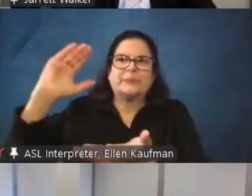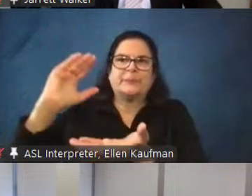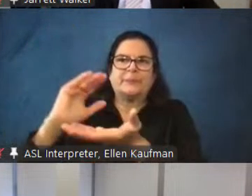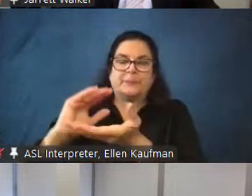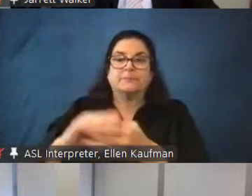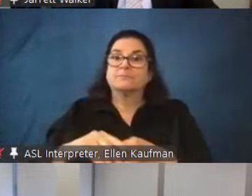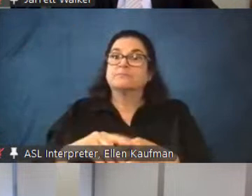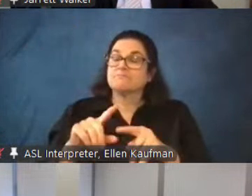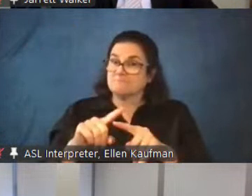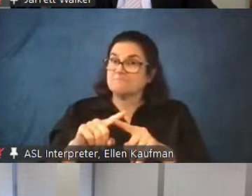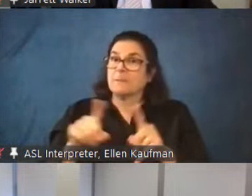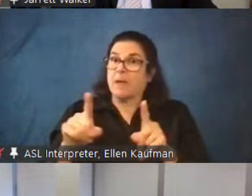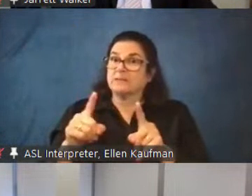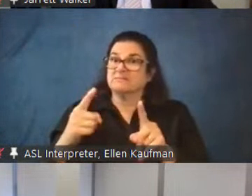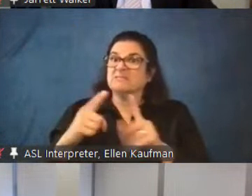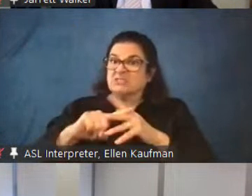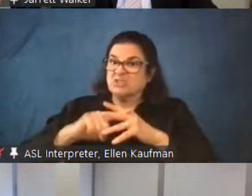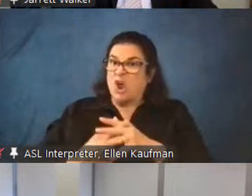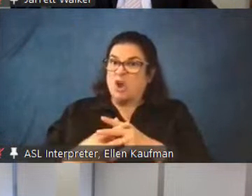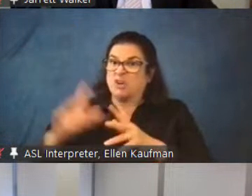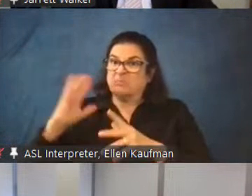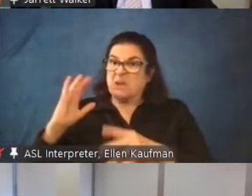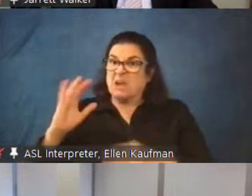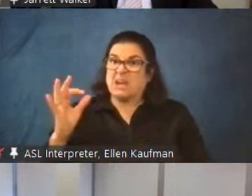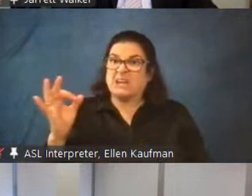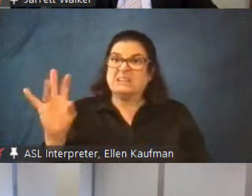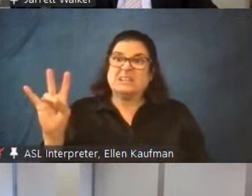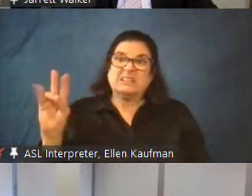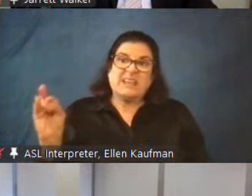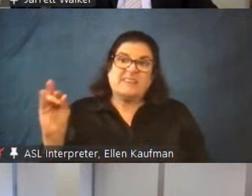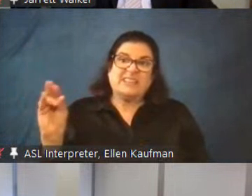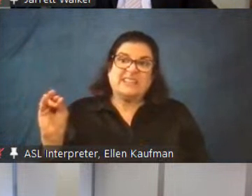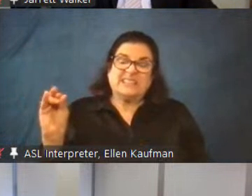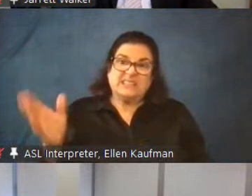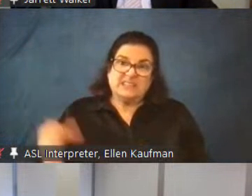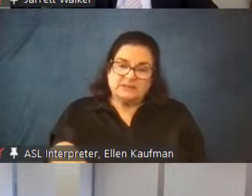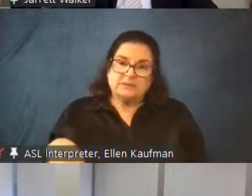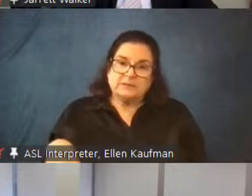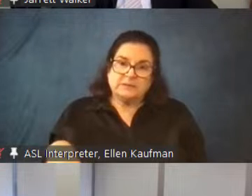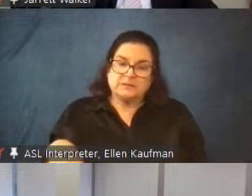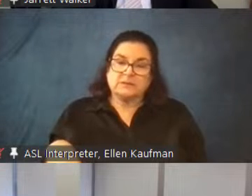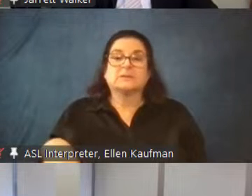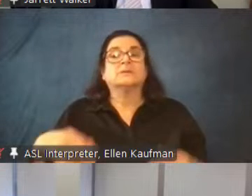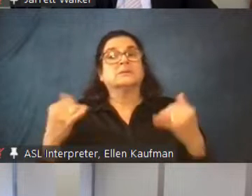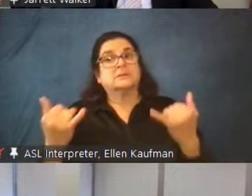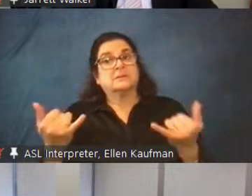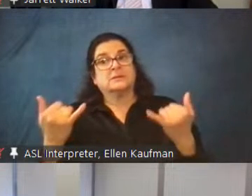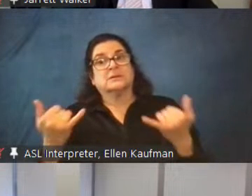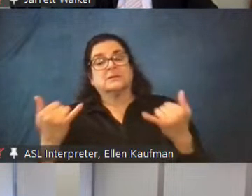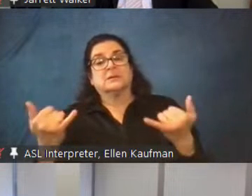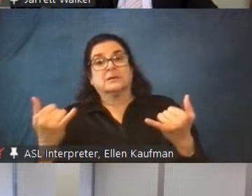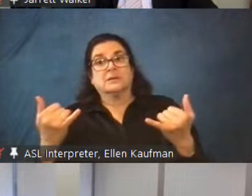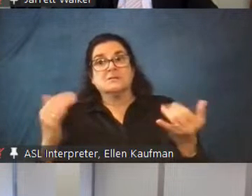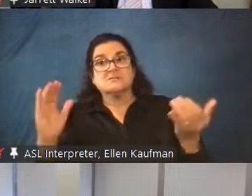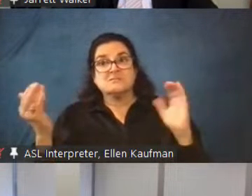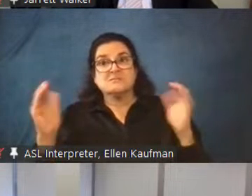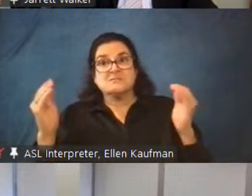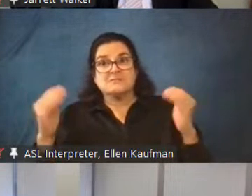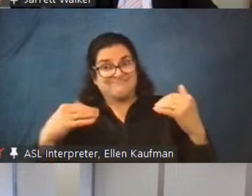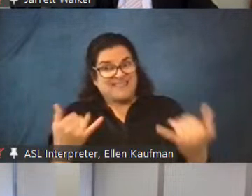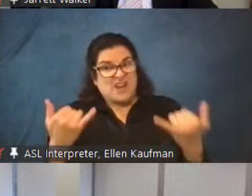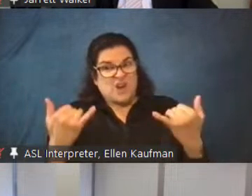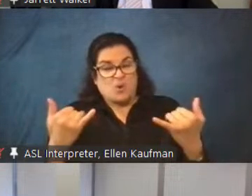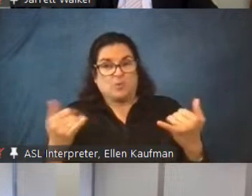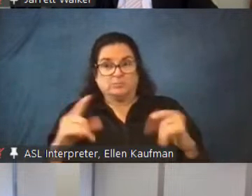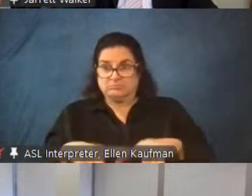we were providing back then compared to what we're providing today, it's like night and day. I agree 100% with